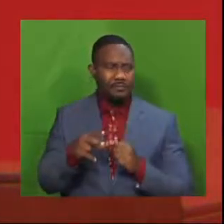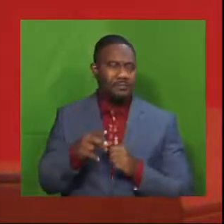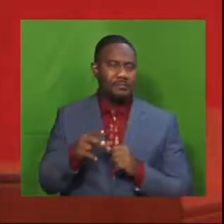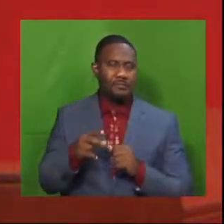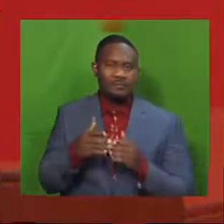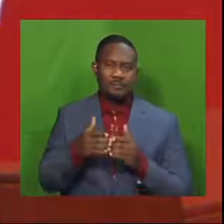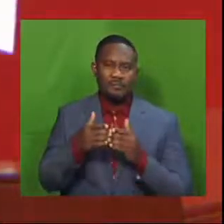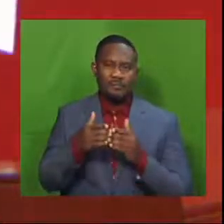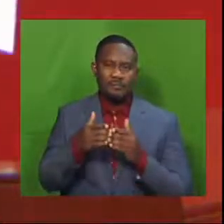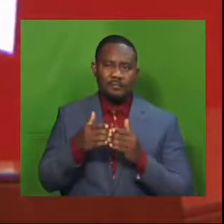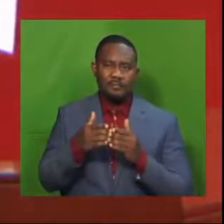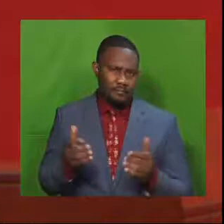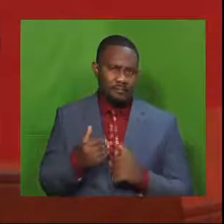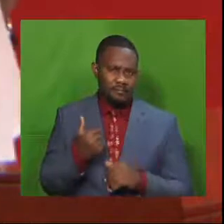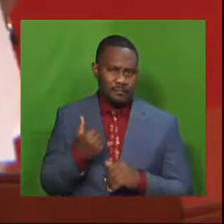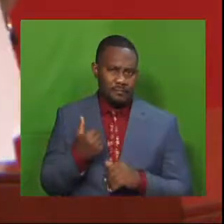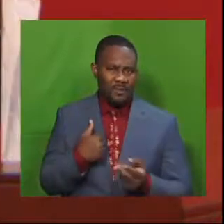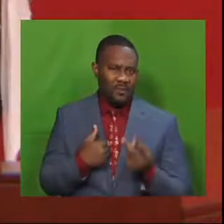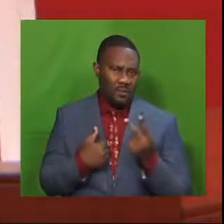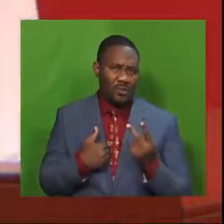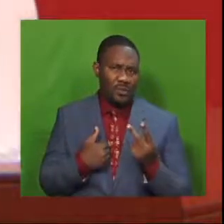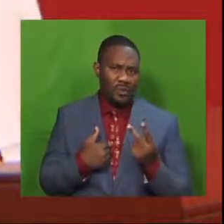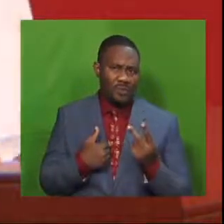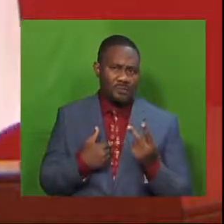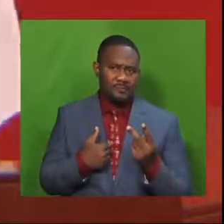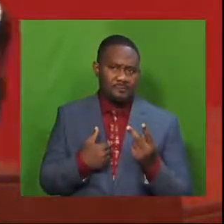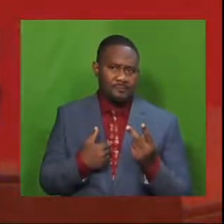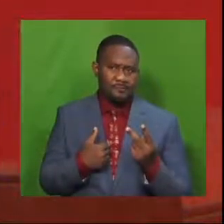have two